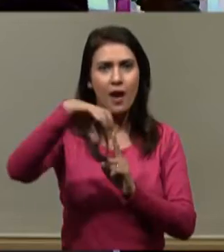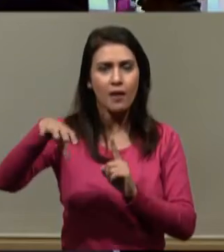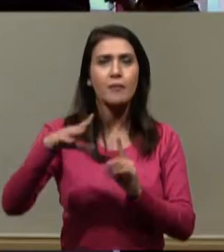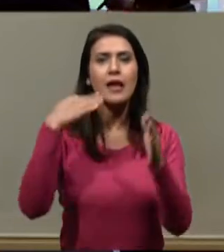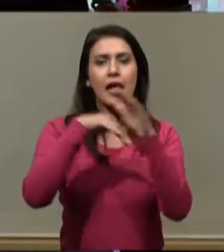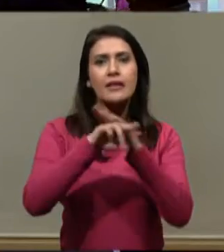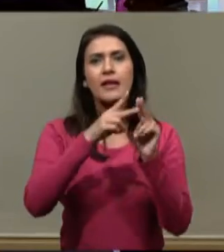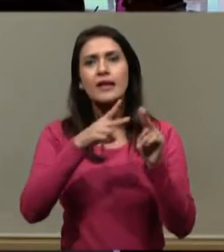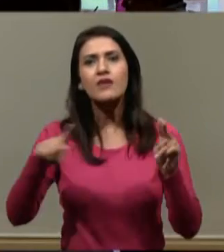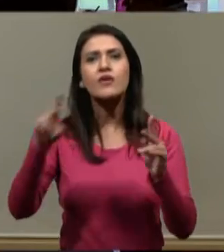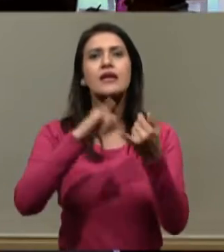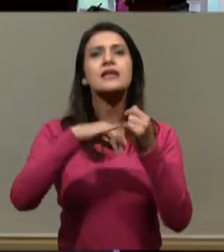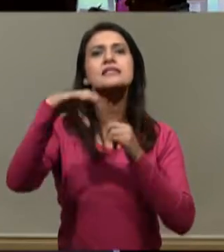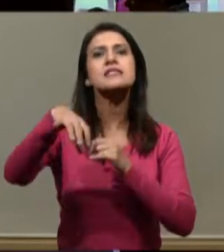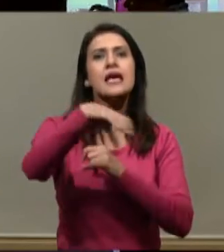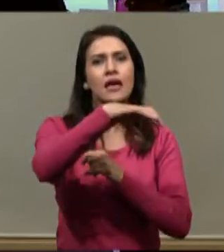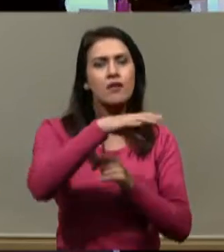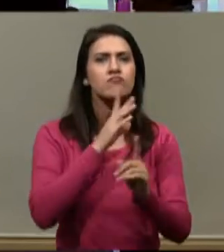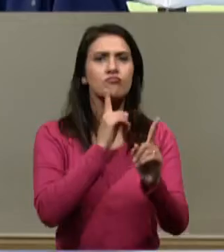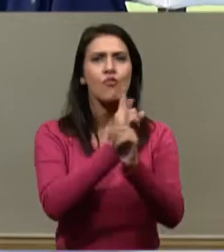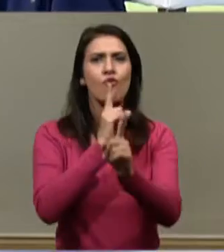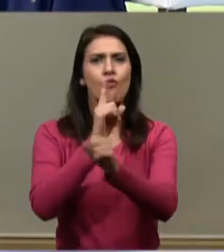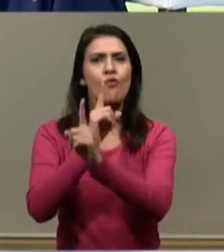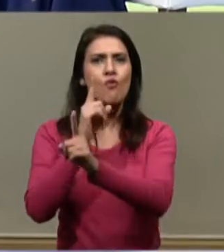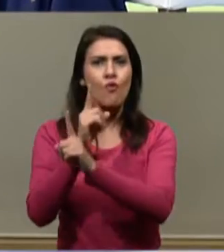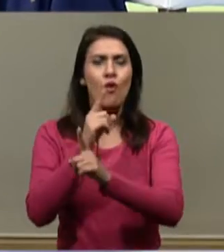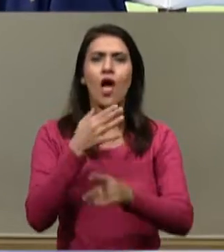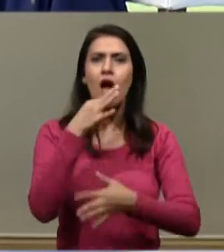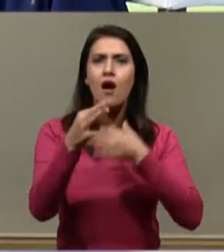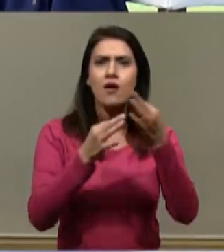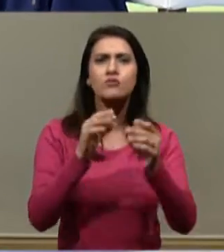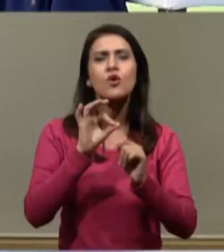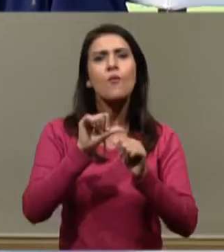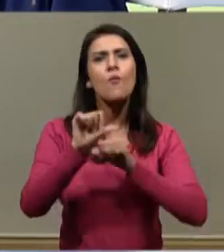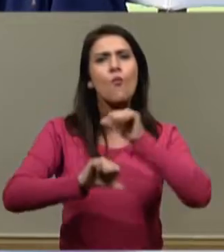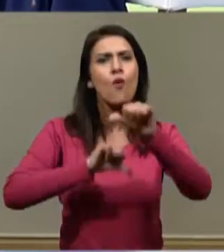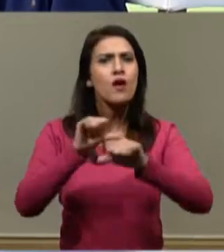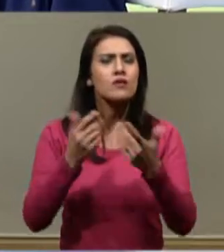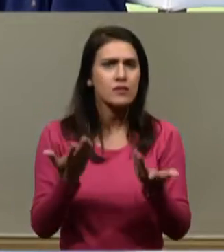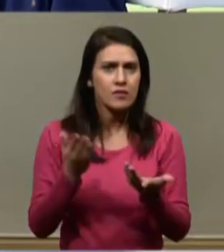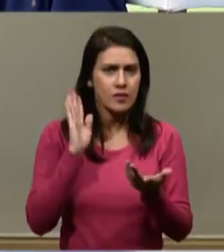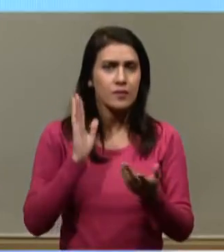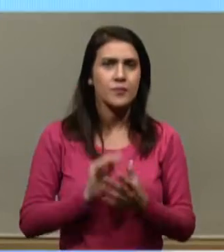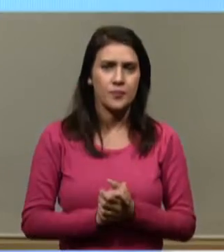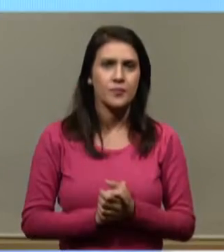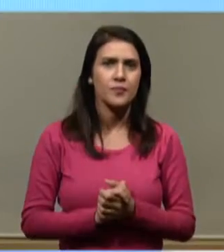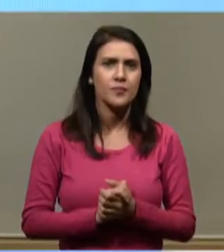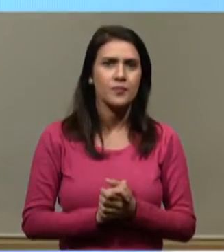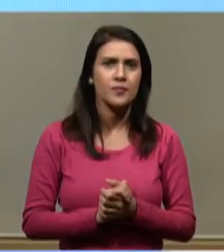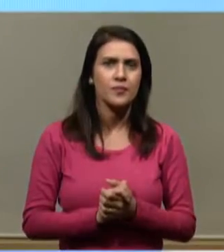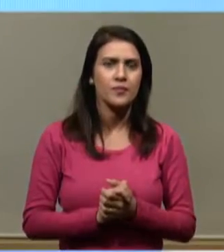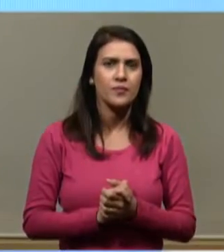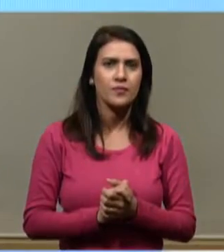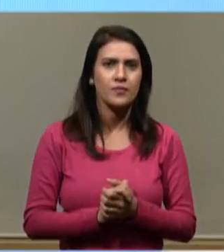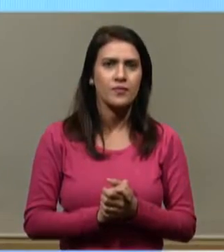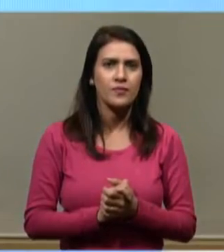a piece-by-piece basis, which is a very, very time-consuming process. We also felt at that time, this was some time back, that filing a